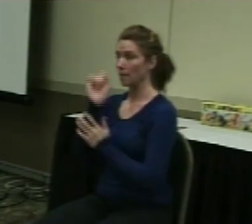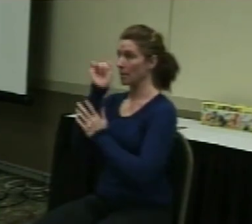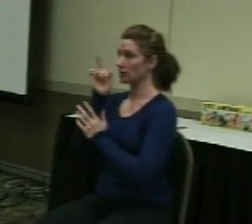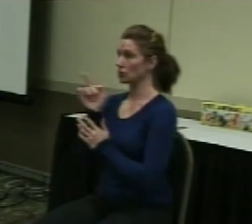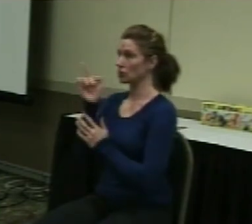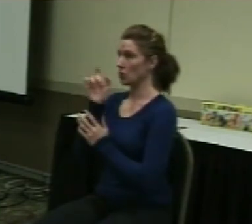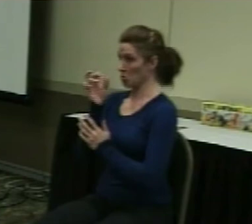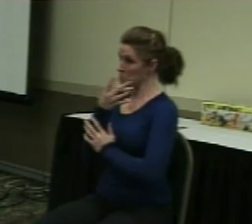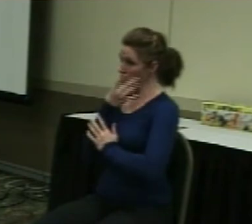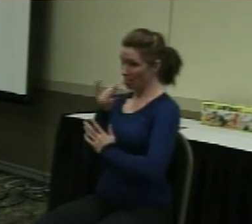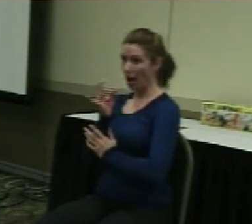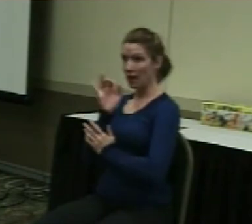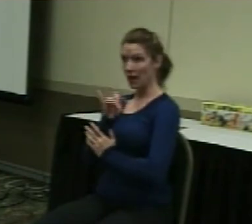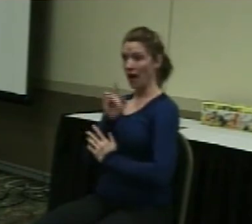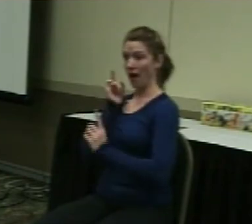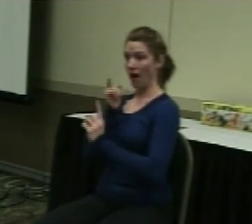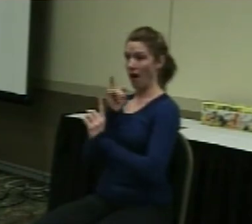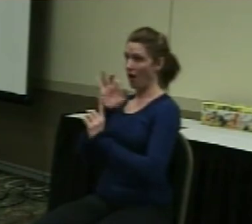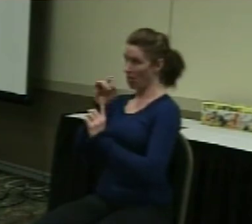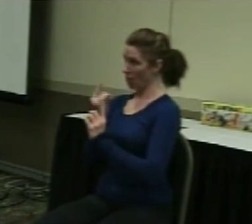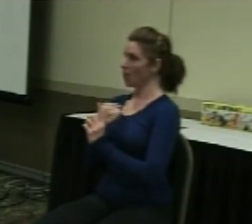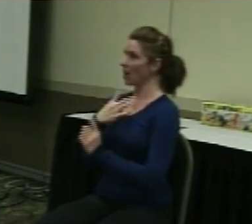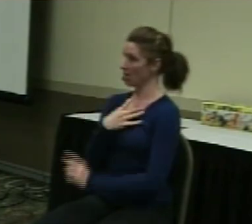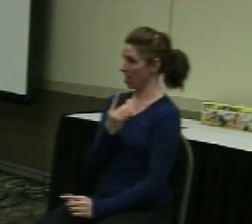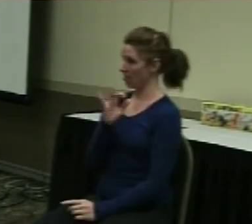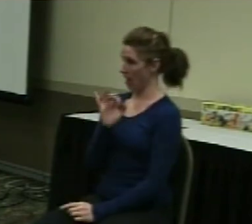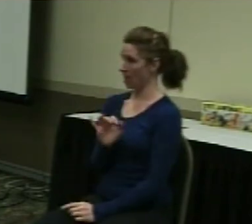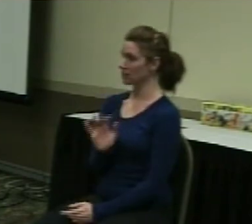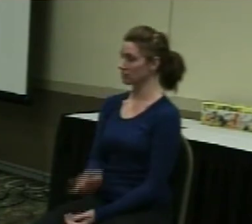Or that you like particularly that is helpful?